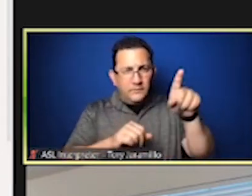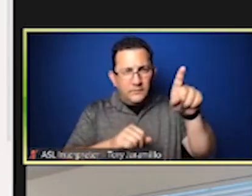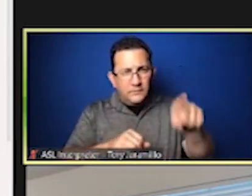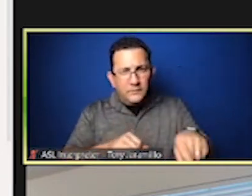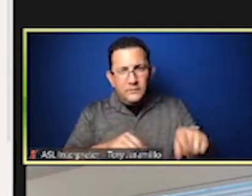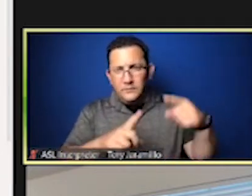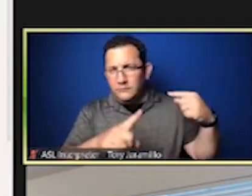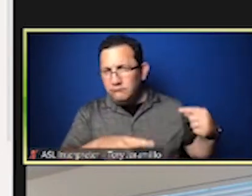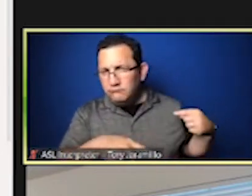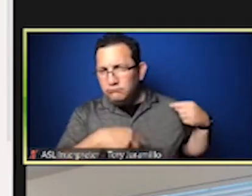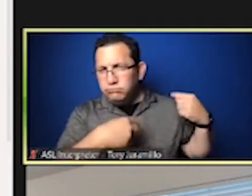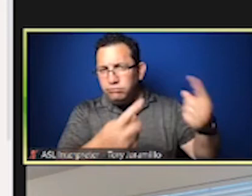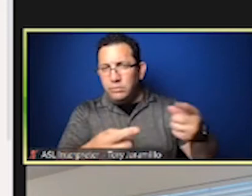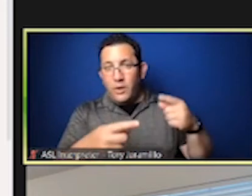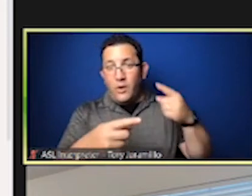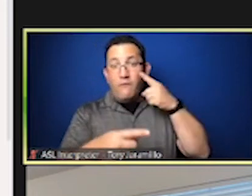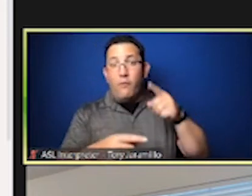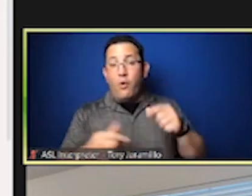of their classes.